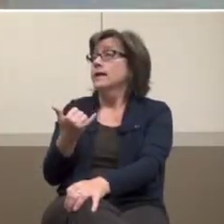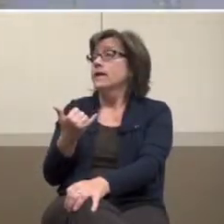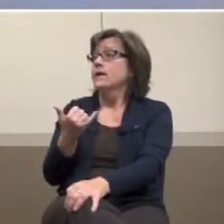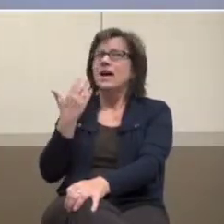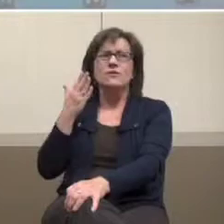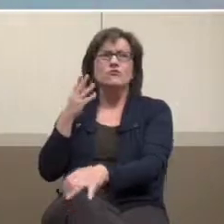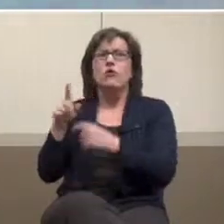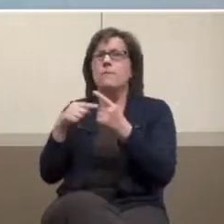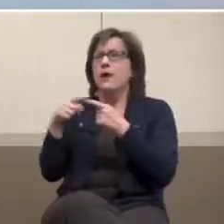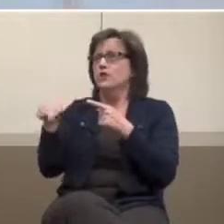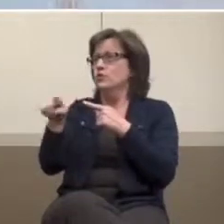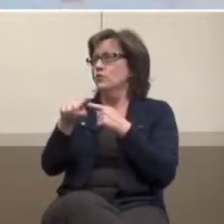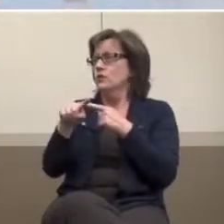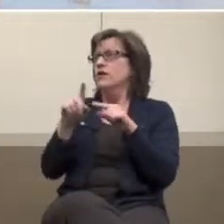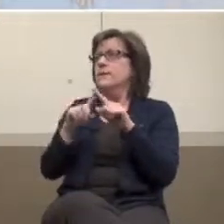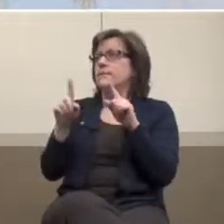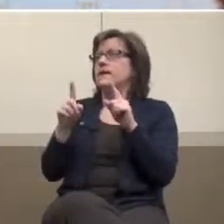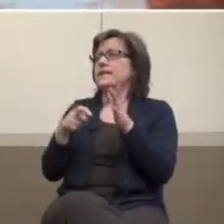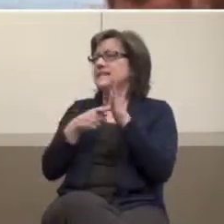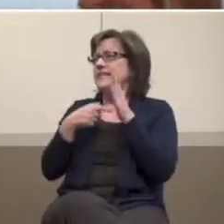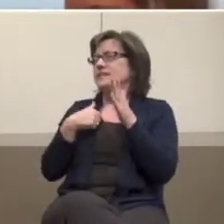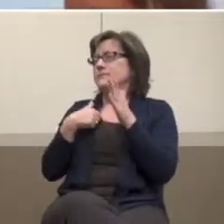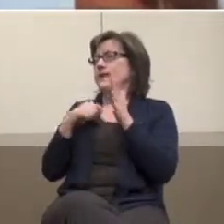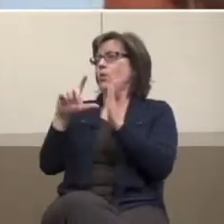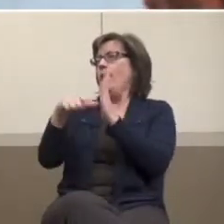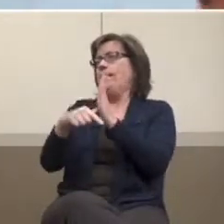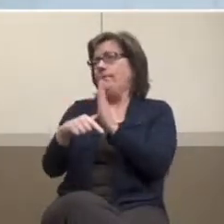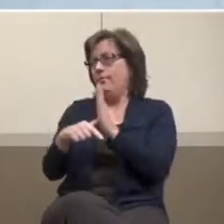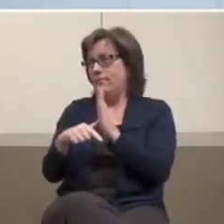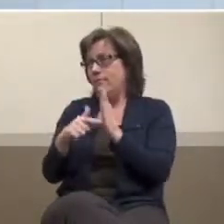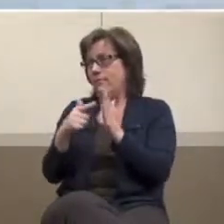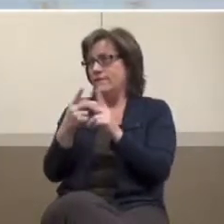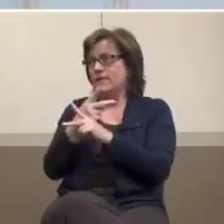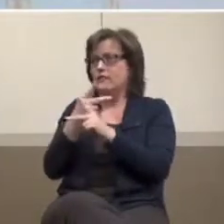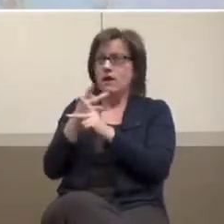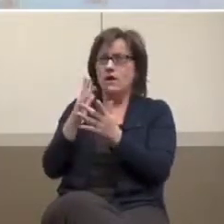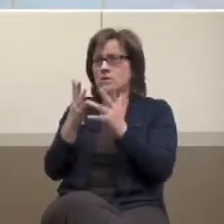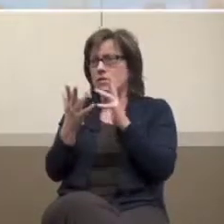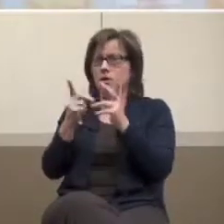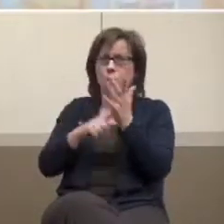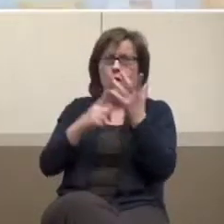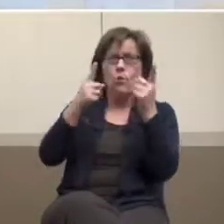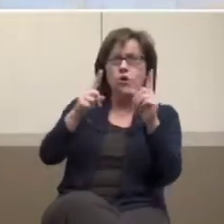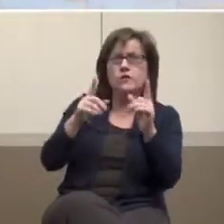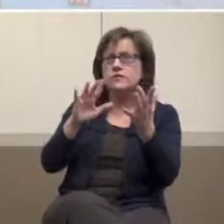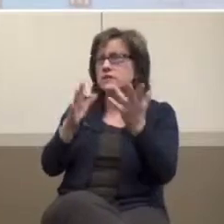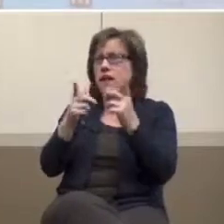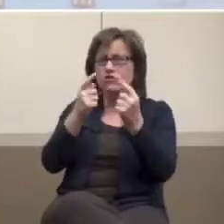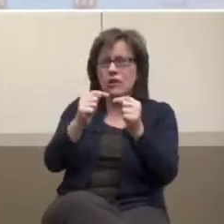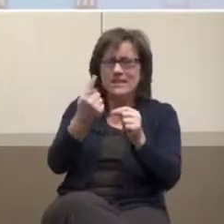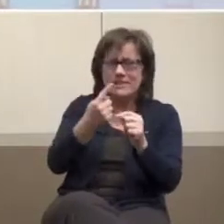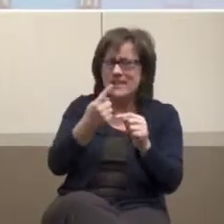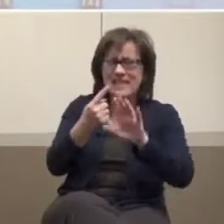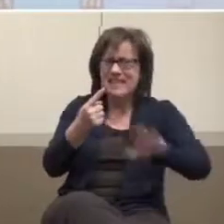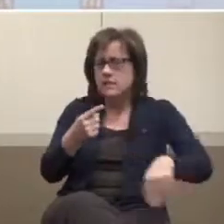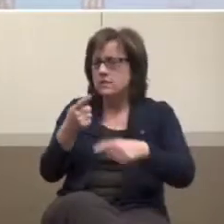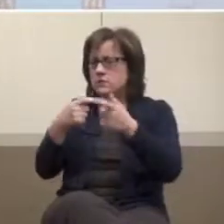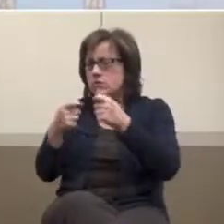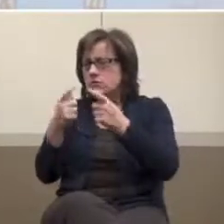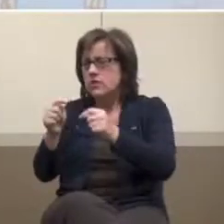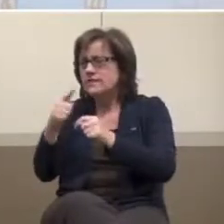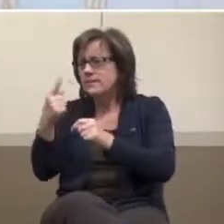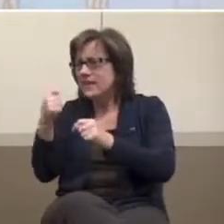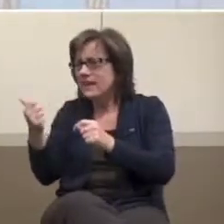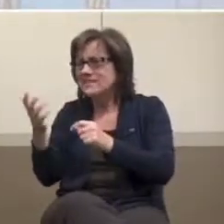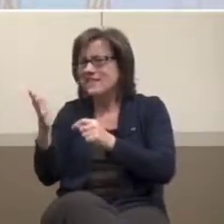guys, but it takes me kind of a while to figure out what might work for a student. I have to do something a couple times. So I have a student